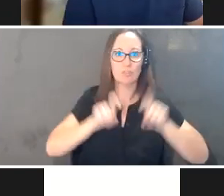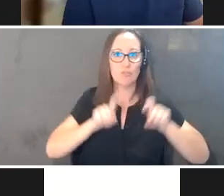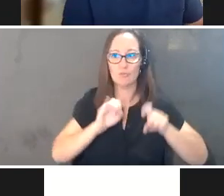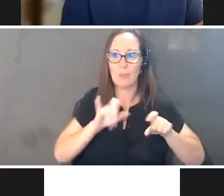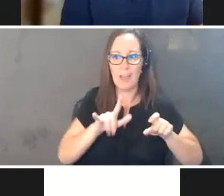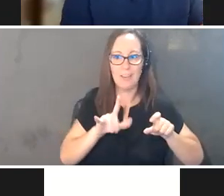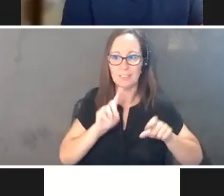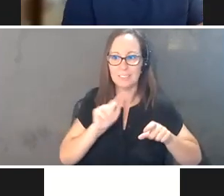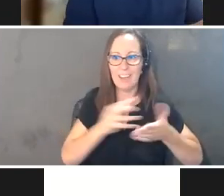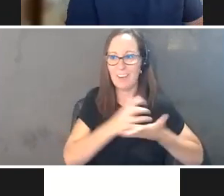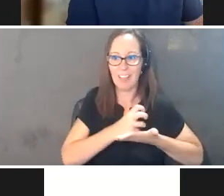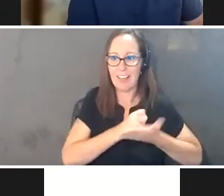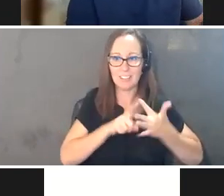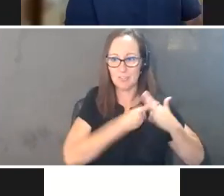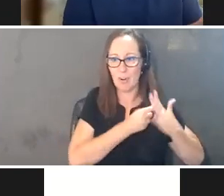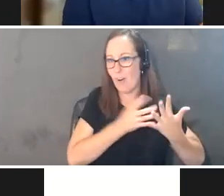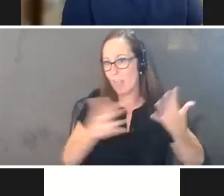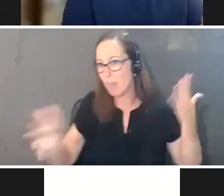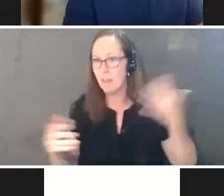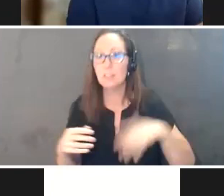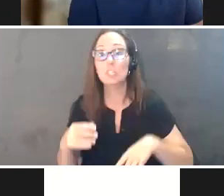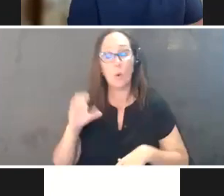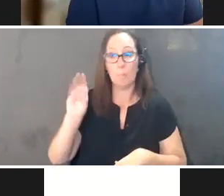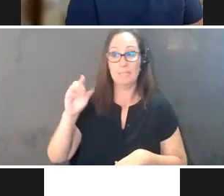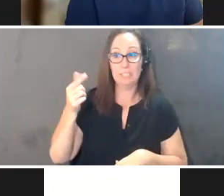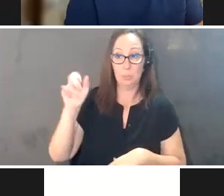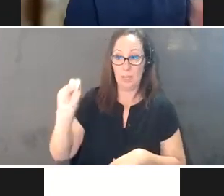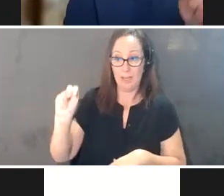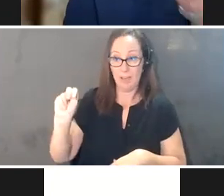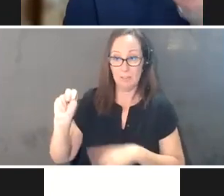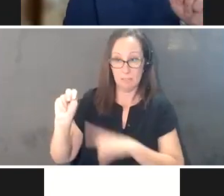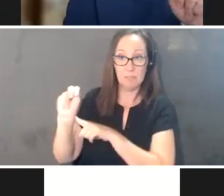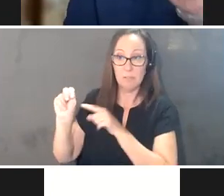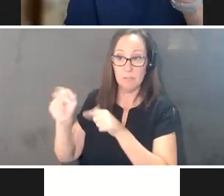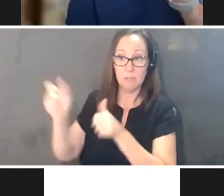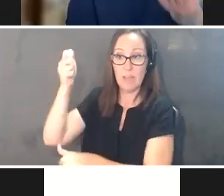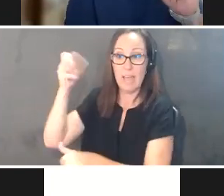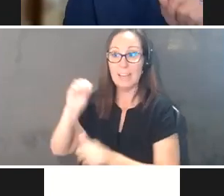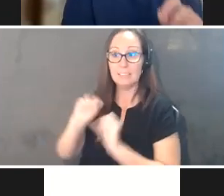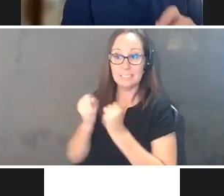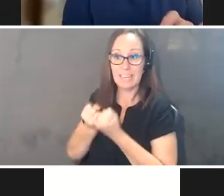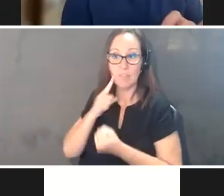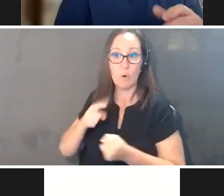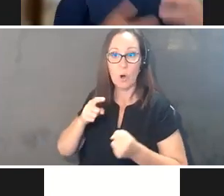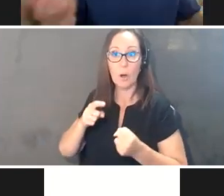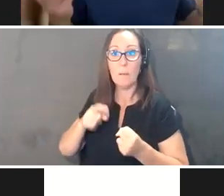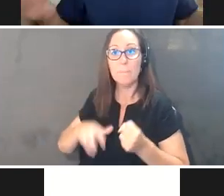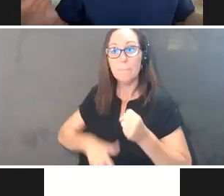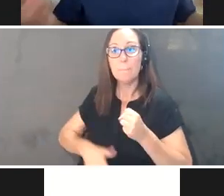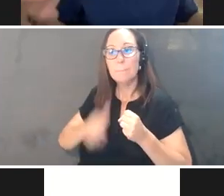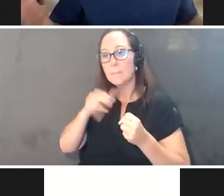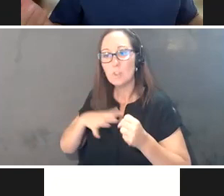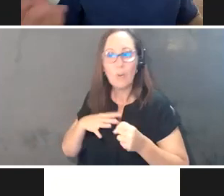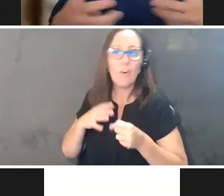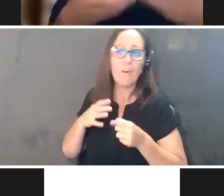the American College of OBGYN, and also what is called the Society for Maternal Fetal Medicine, those are the two